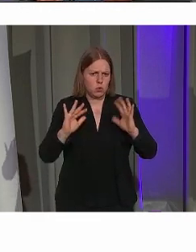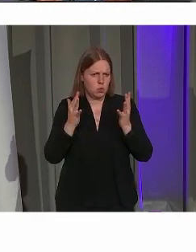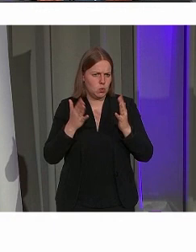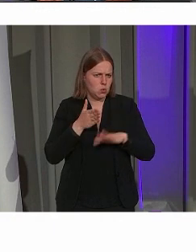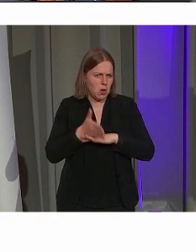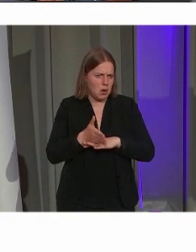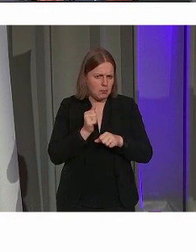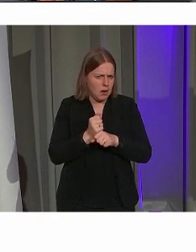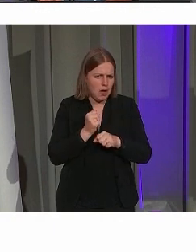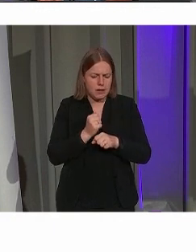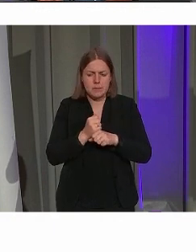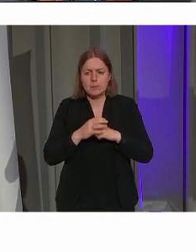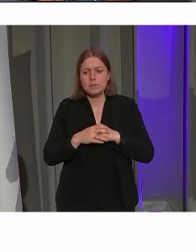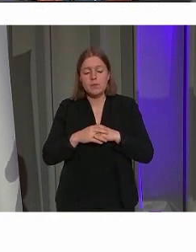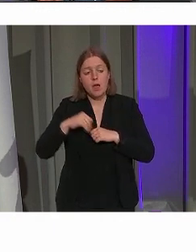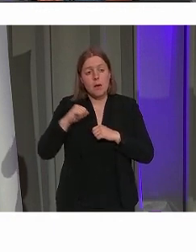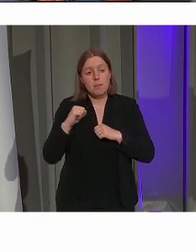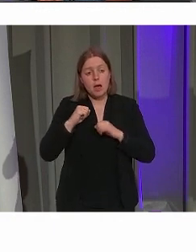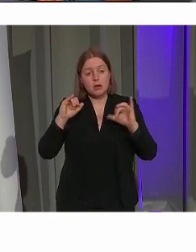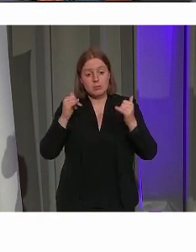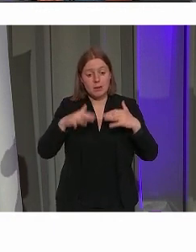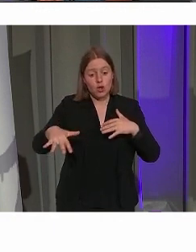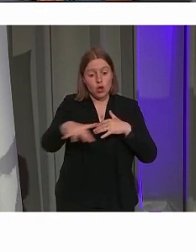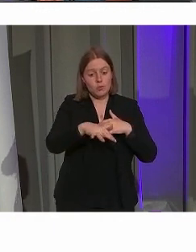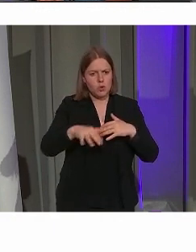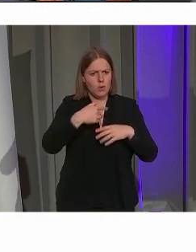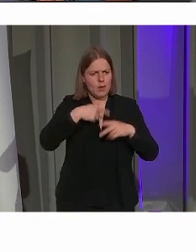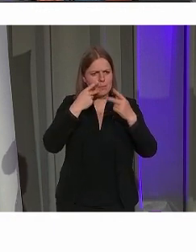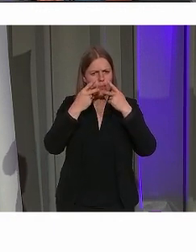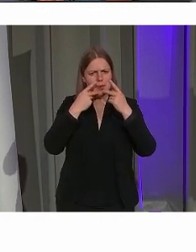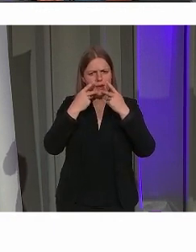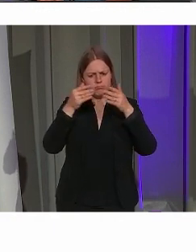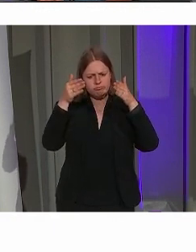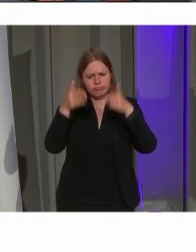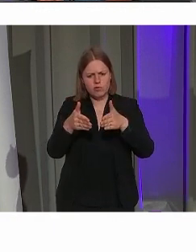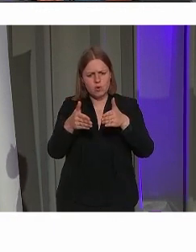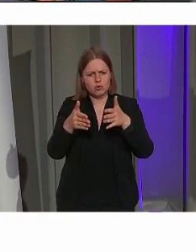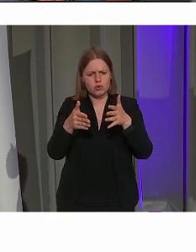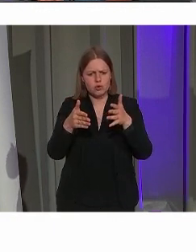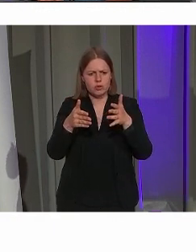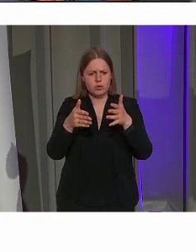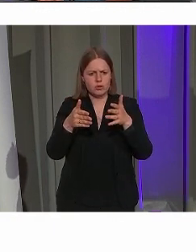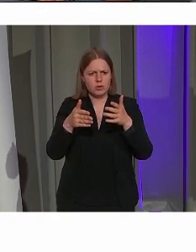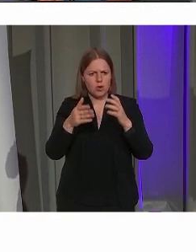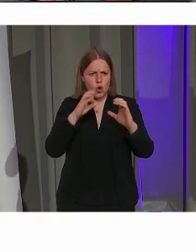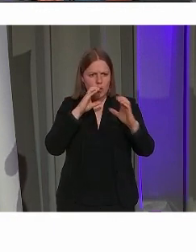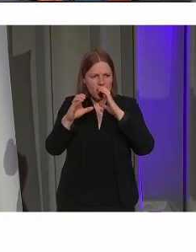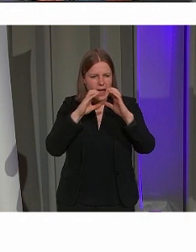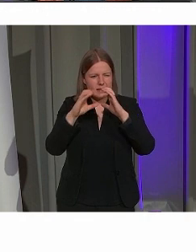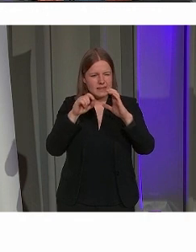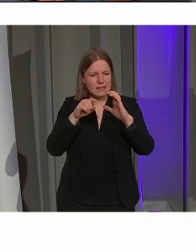and playgrounds. So here we,